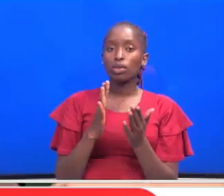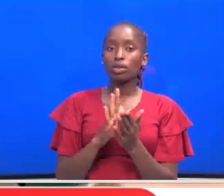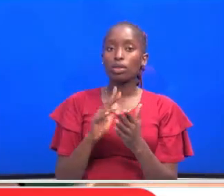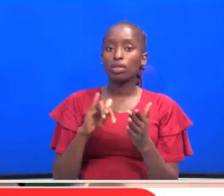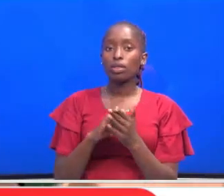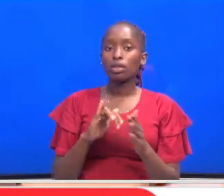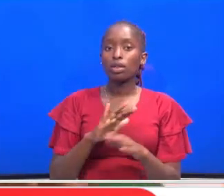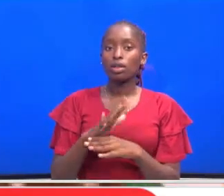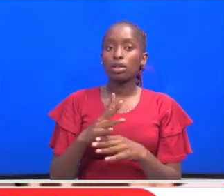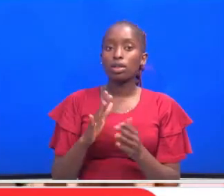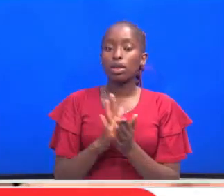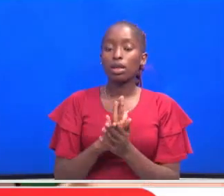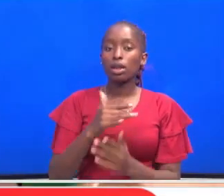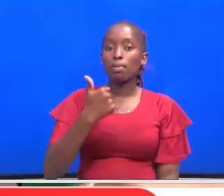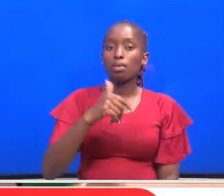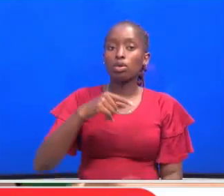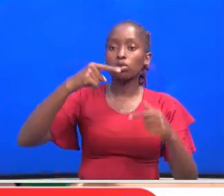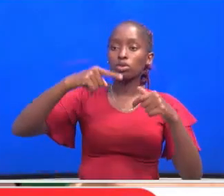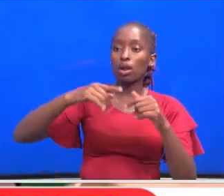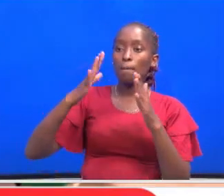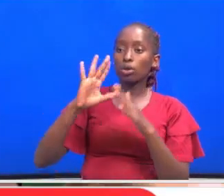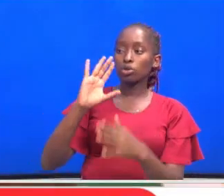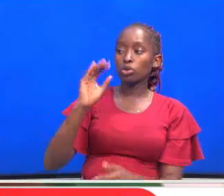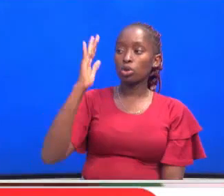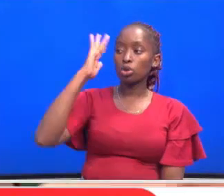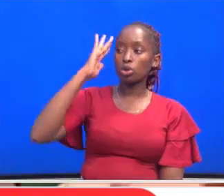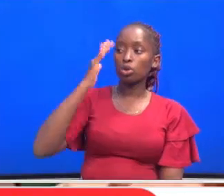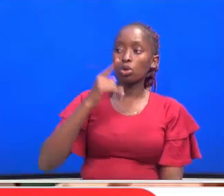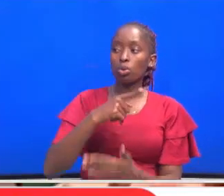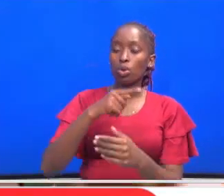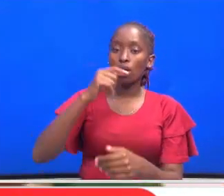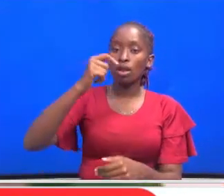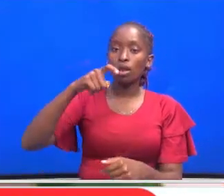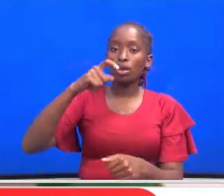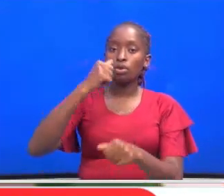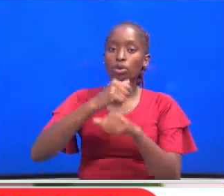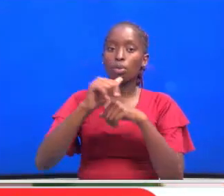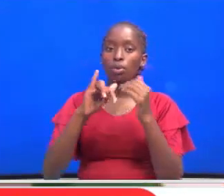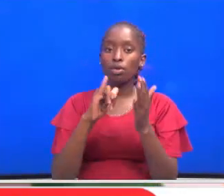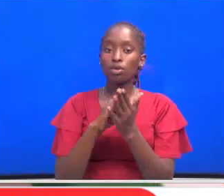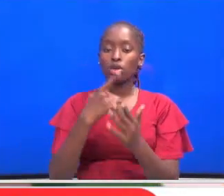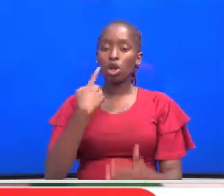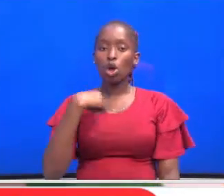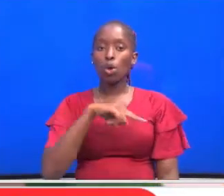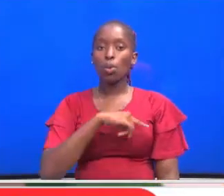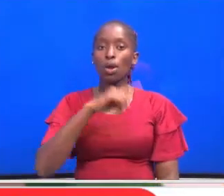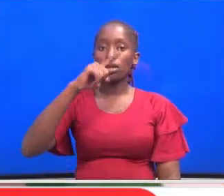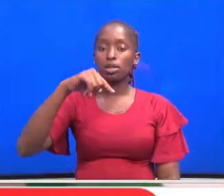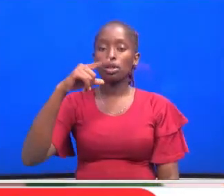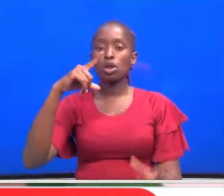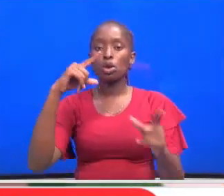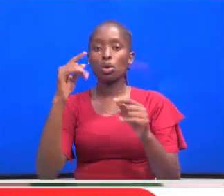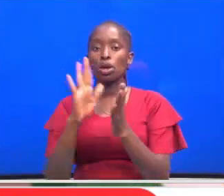up to today, nobody knows what the problem was with Itare. They went to court. We have had to go and